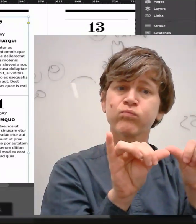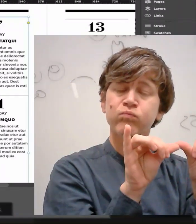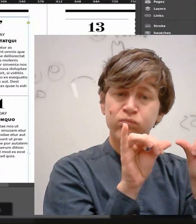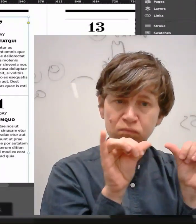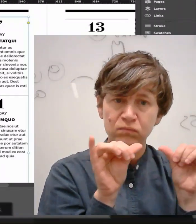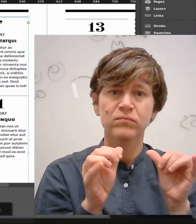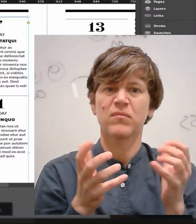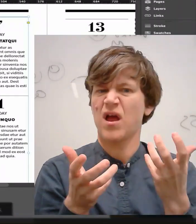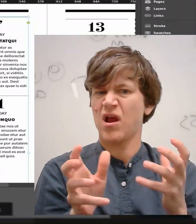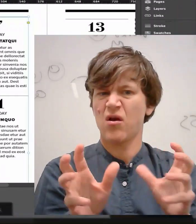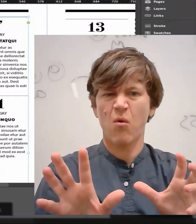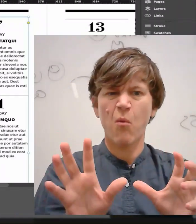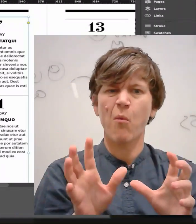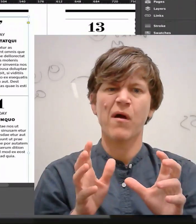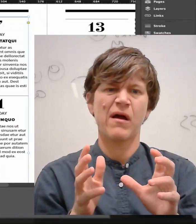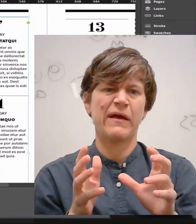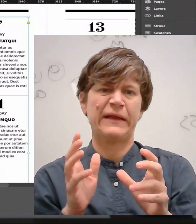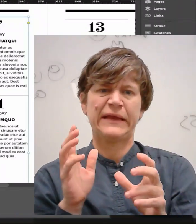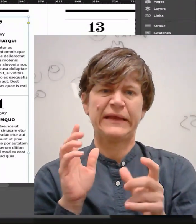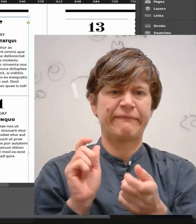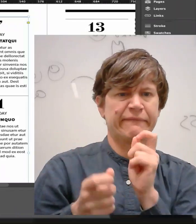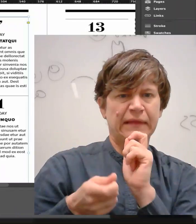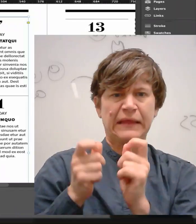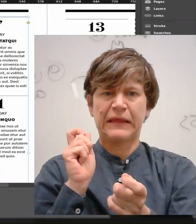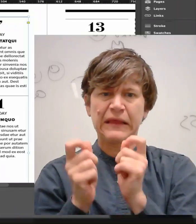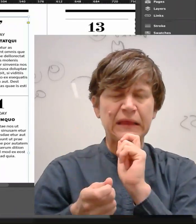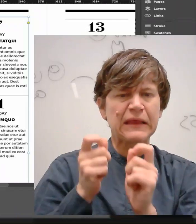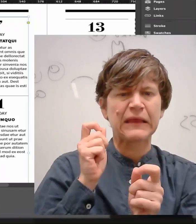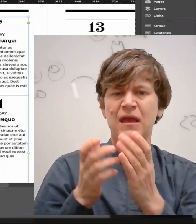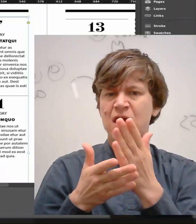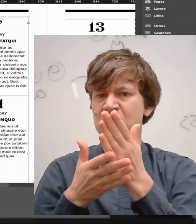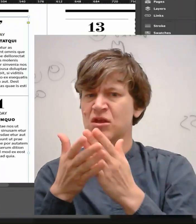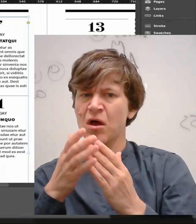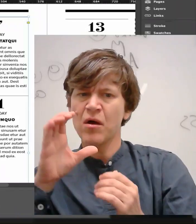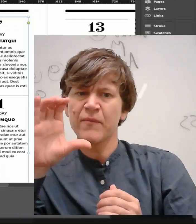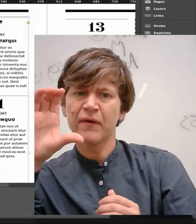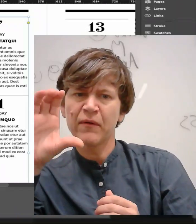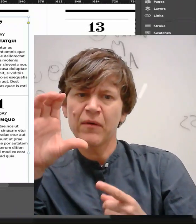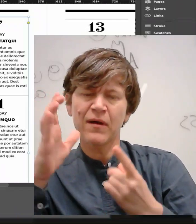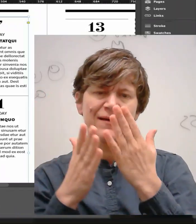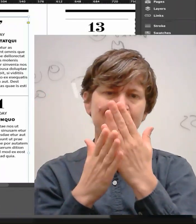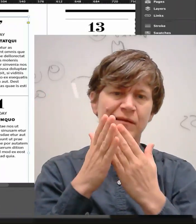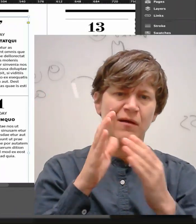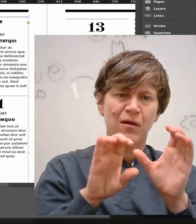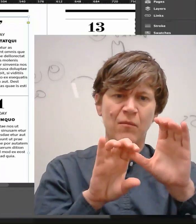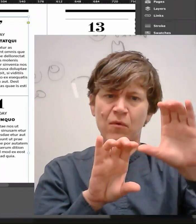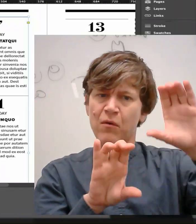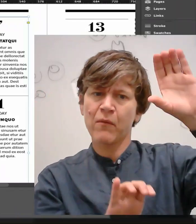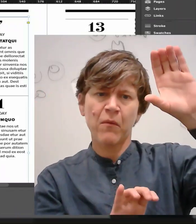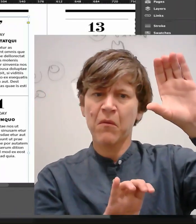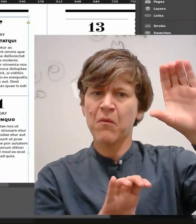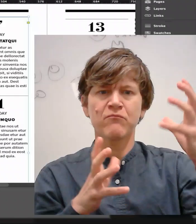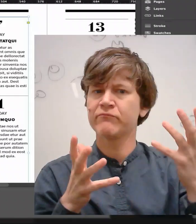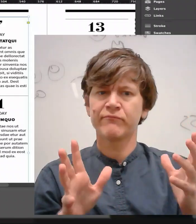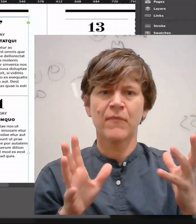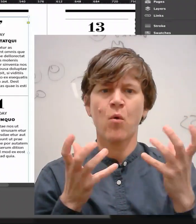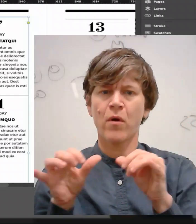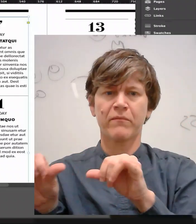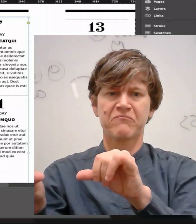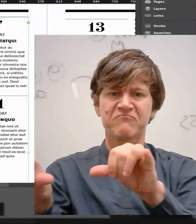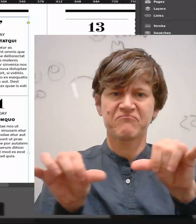text. I don't want to start making exceptions about size or leading. That should remain consistent. Where I